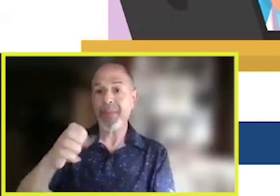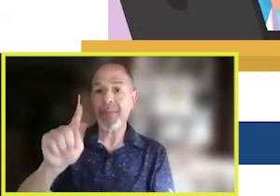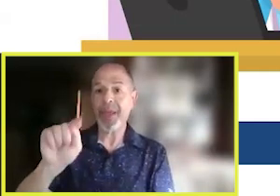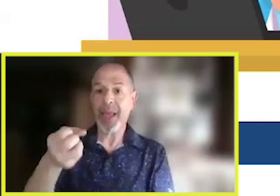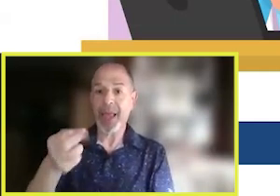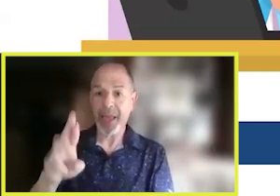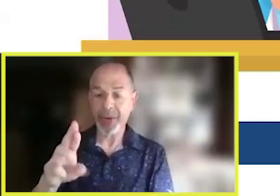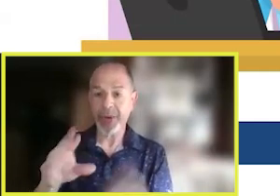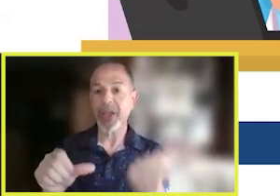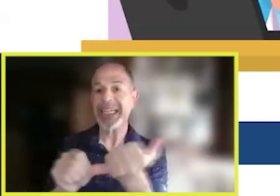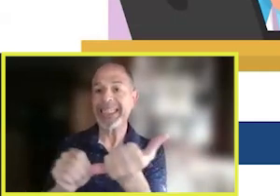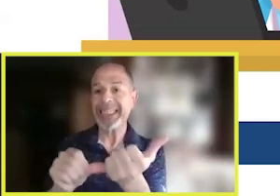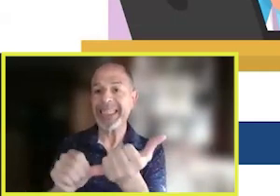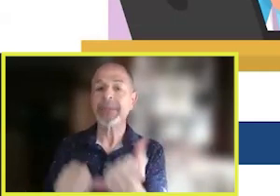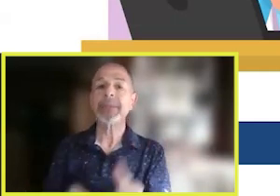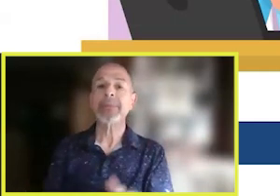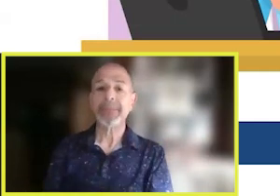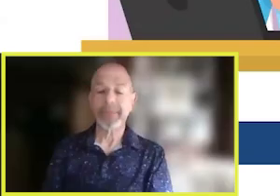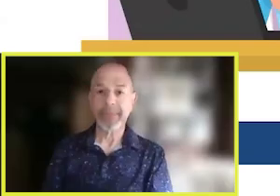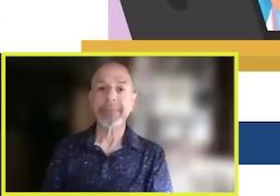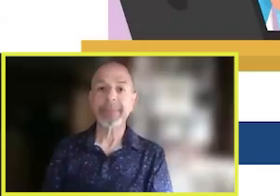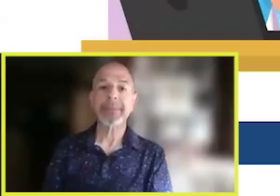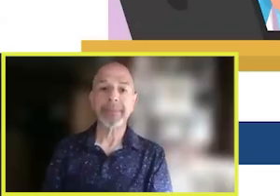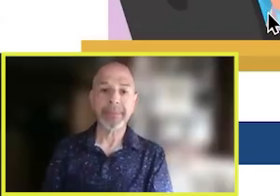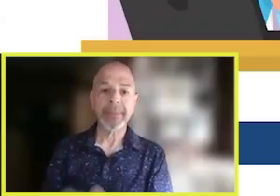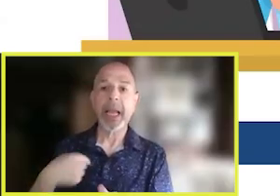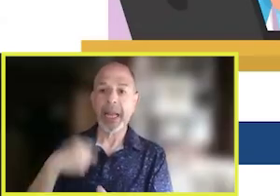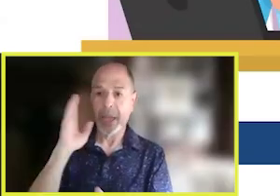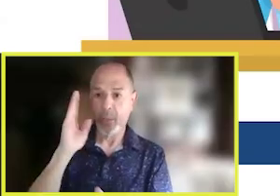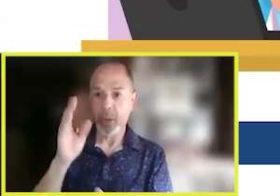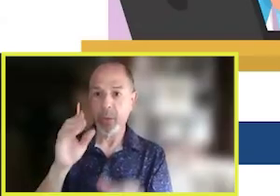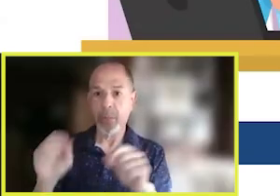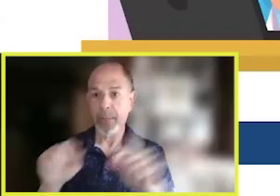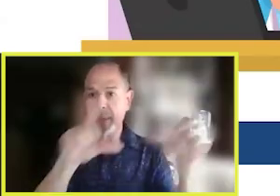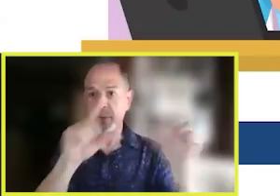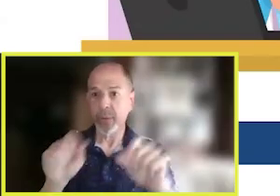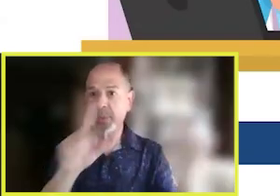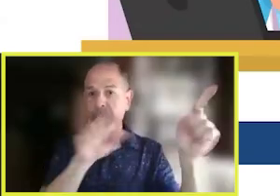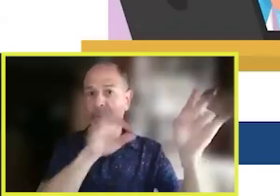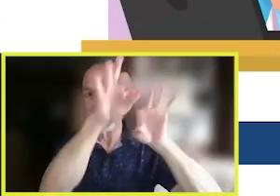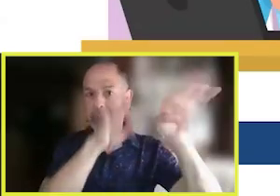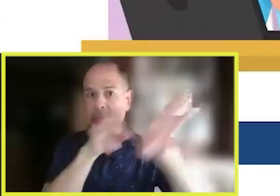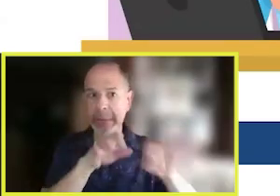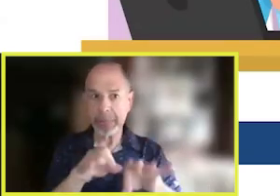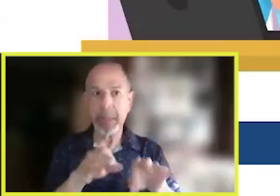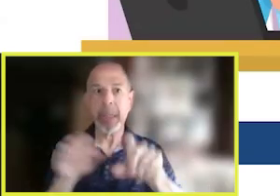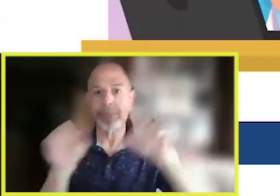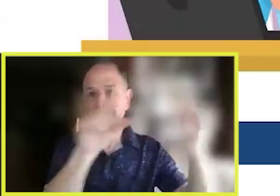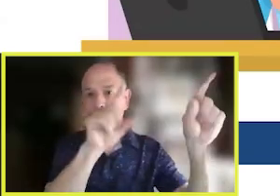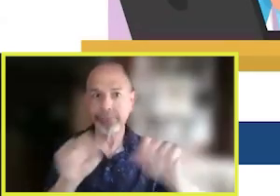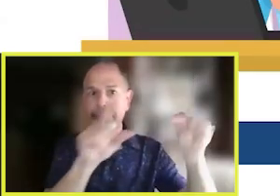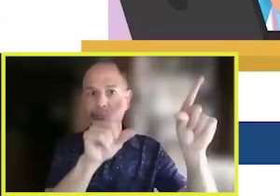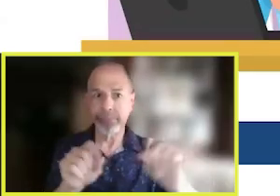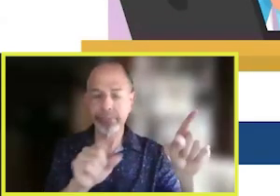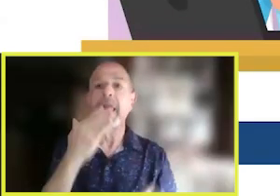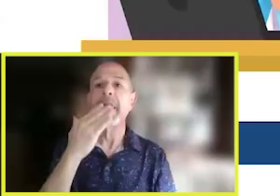Developmental Disabilities, and I will be going through our slides. And thank you for joining us at this year's